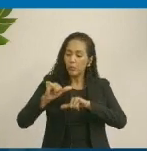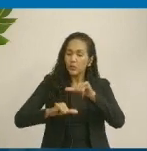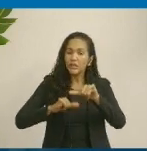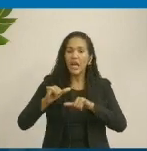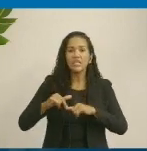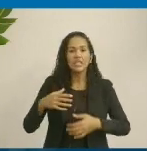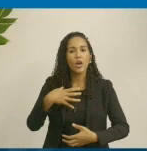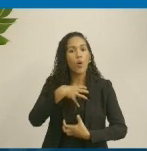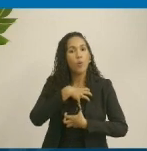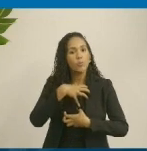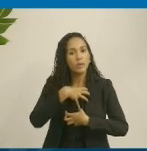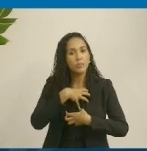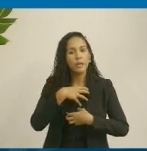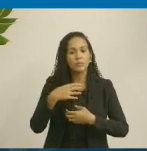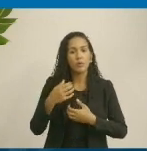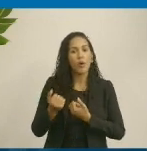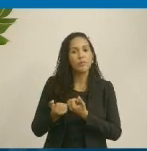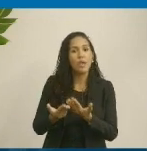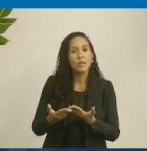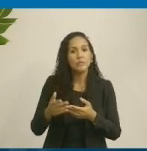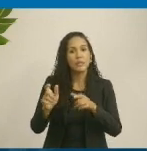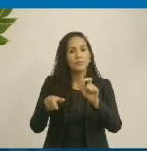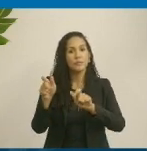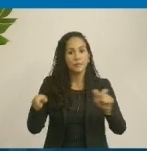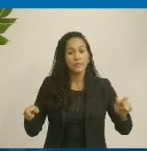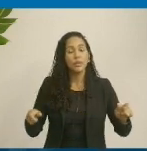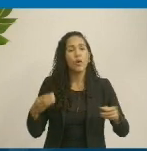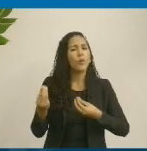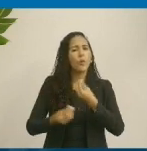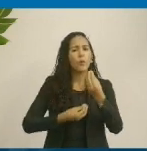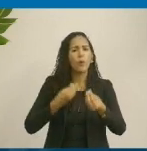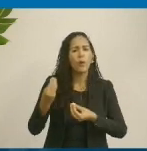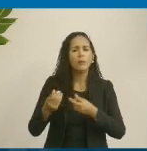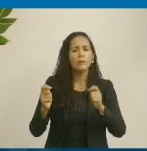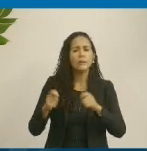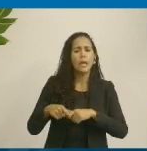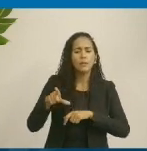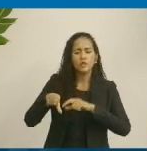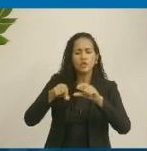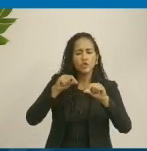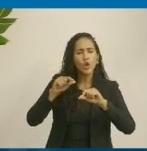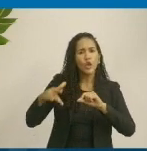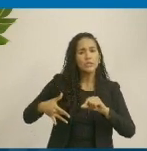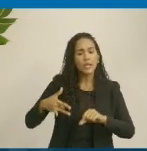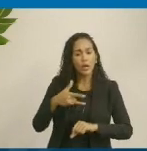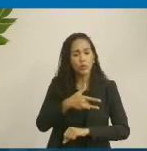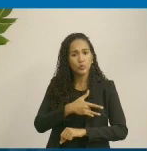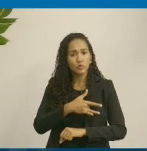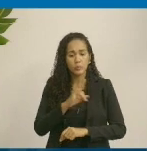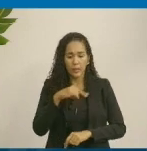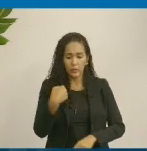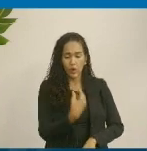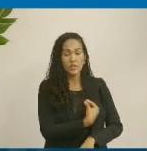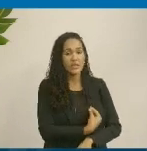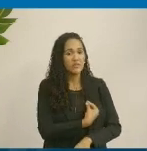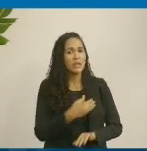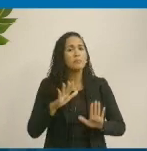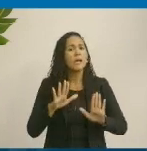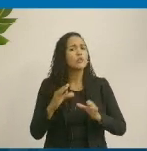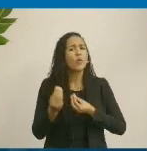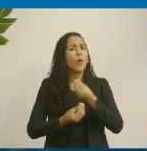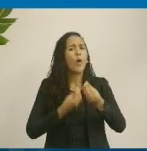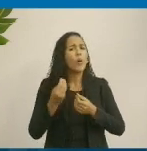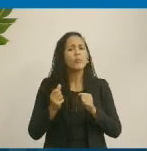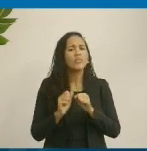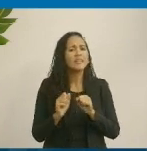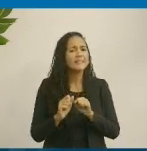own health and our own lifestyles? So in order to do that, we created